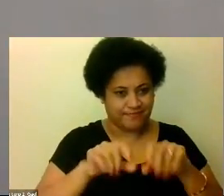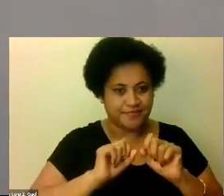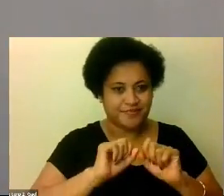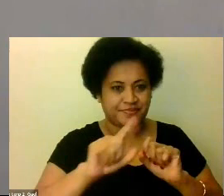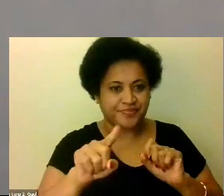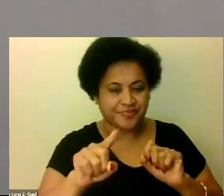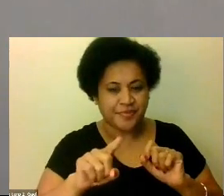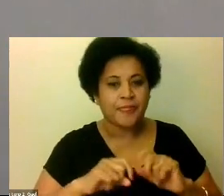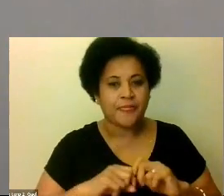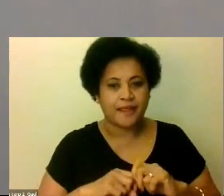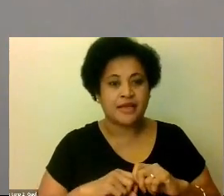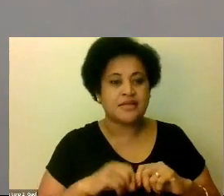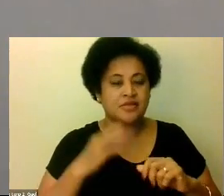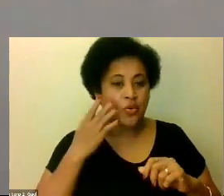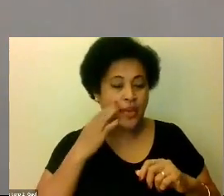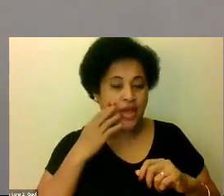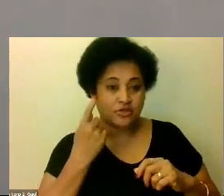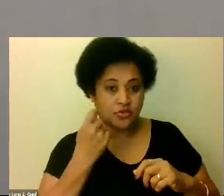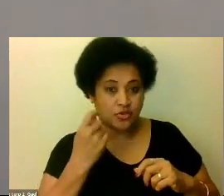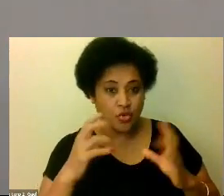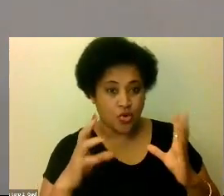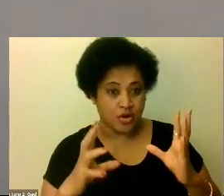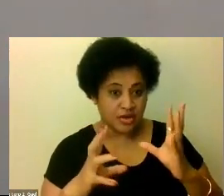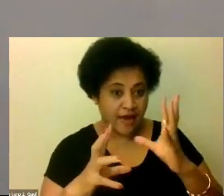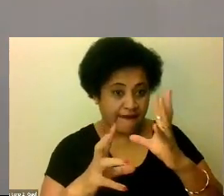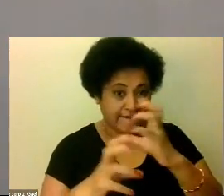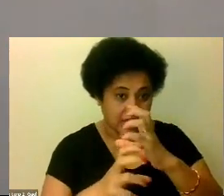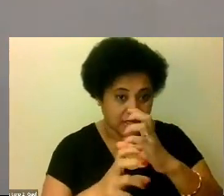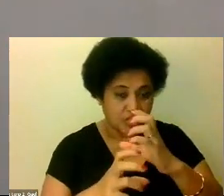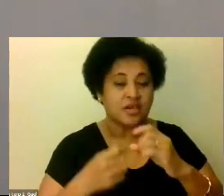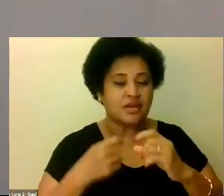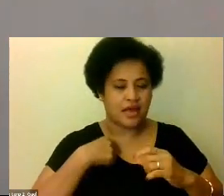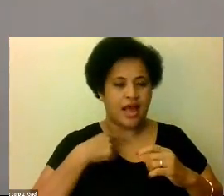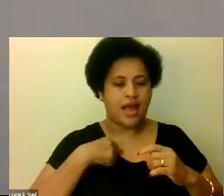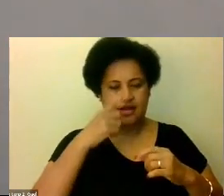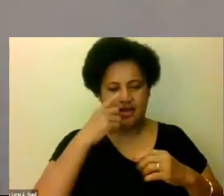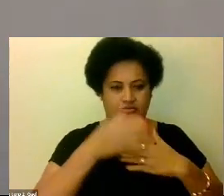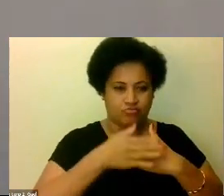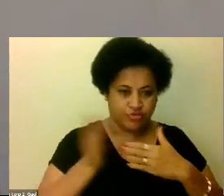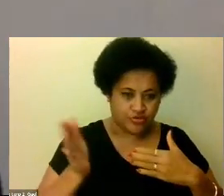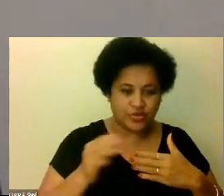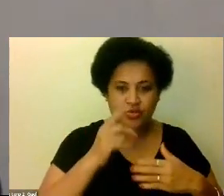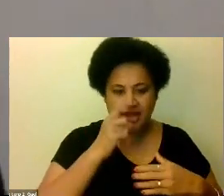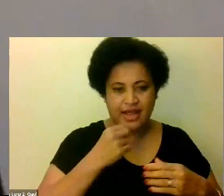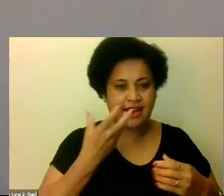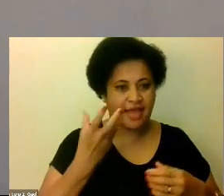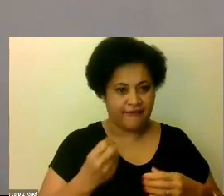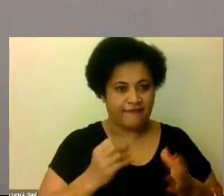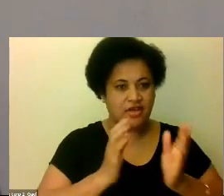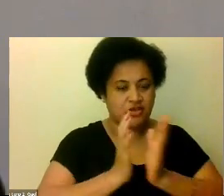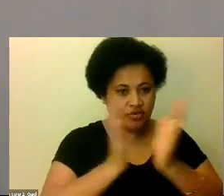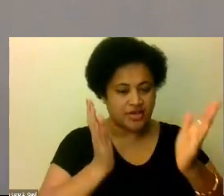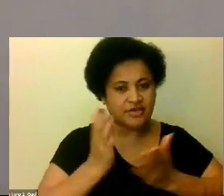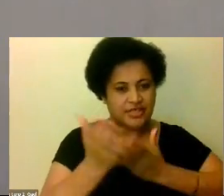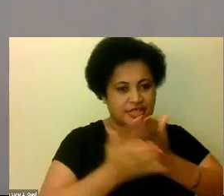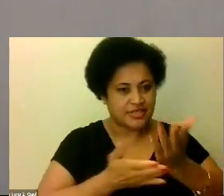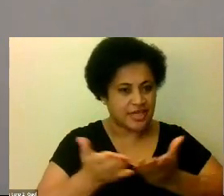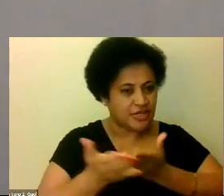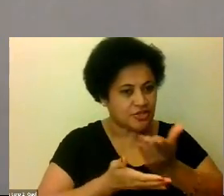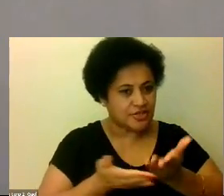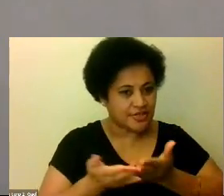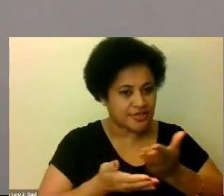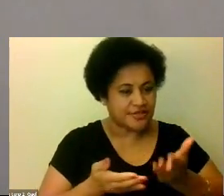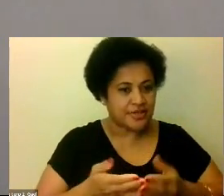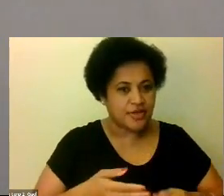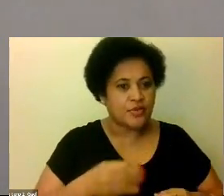And towards the end of the session, I will be very happy to open up our conversation and formulate some actionable